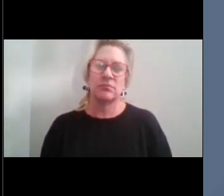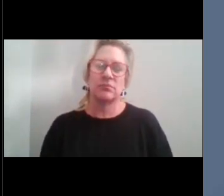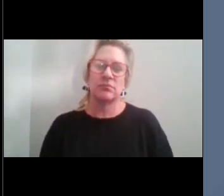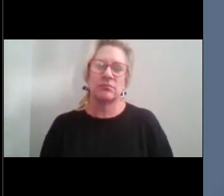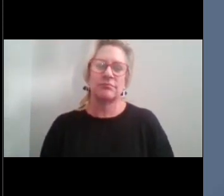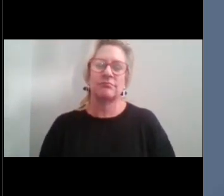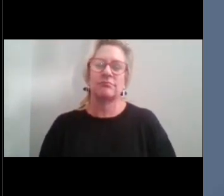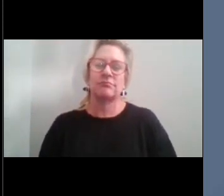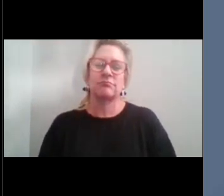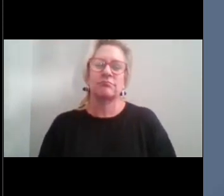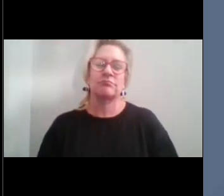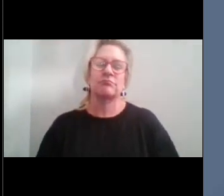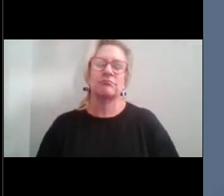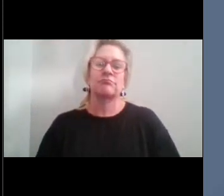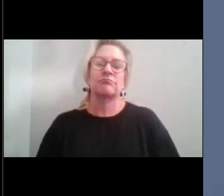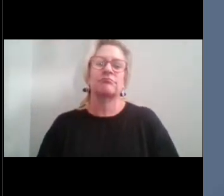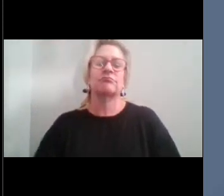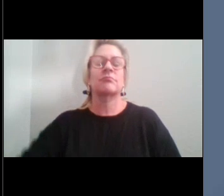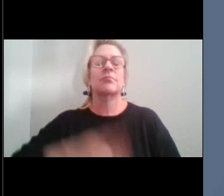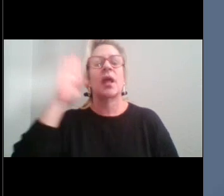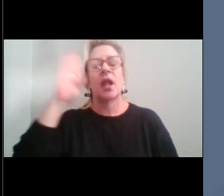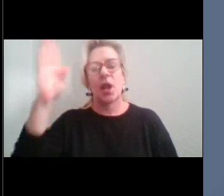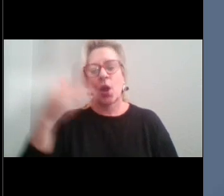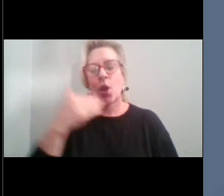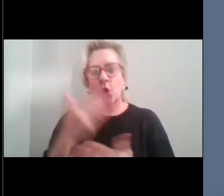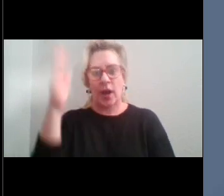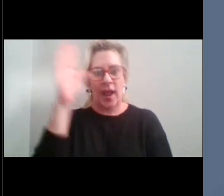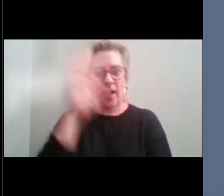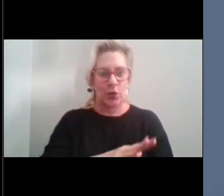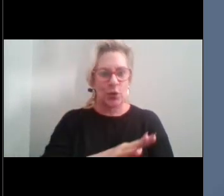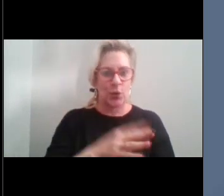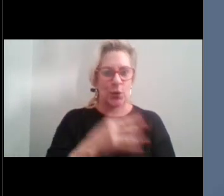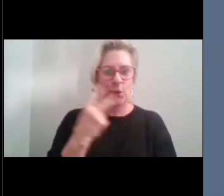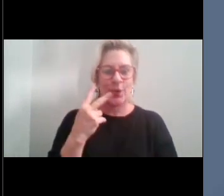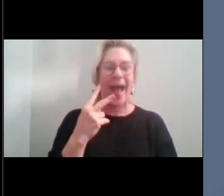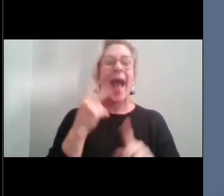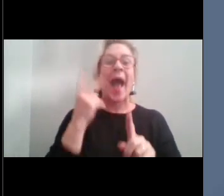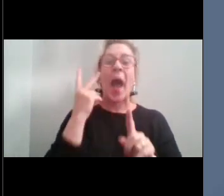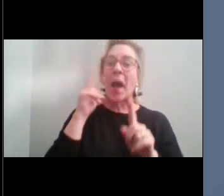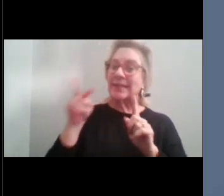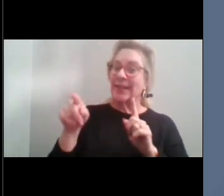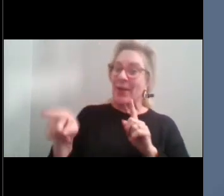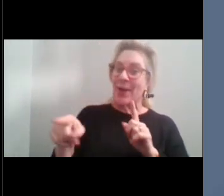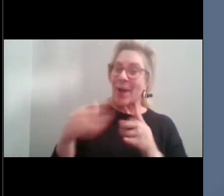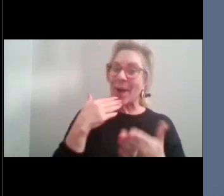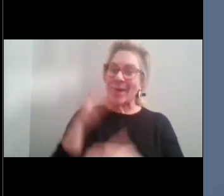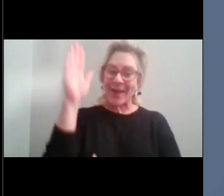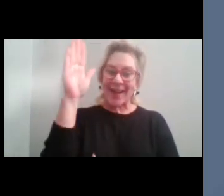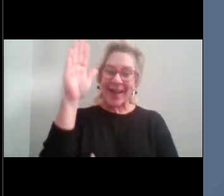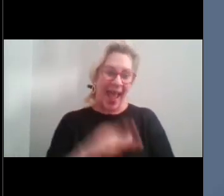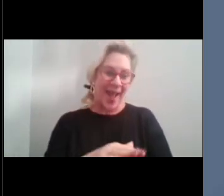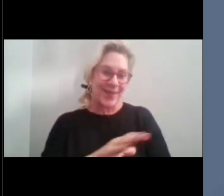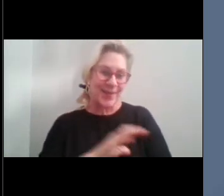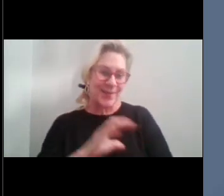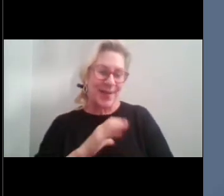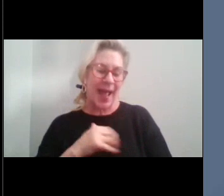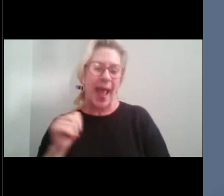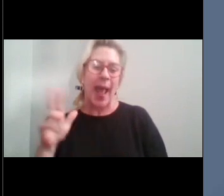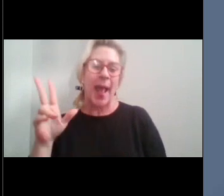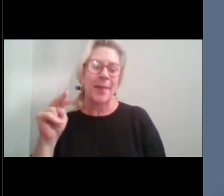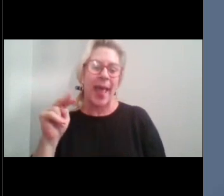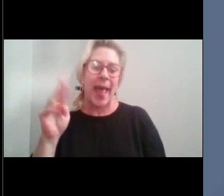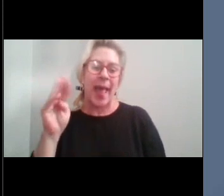Hello. Good afternoon. Nice to see you. Long time no see. Long time no see. Good afternoon, Commissioners. I'm Ann Mayer, the